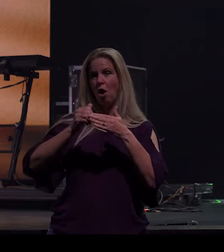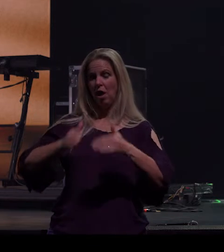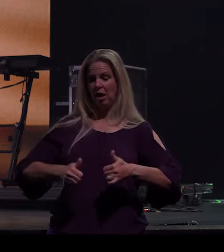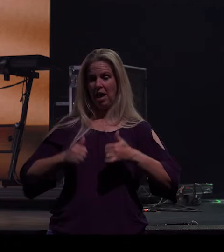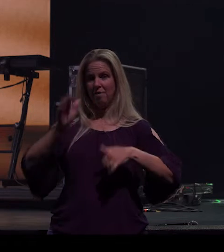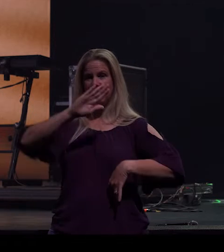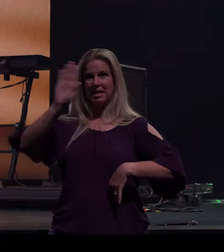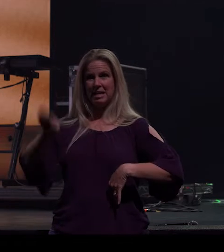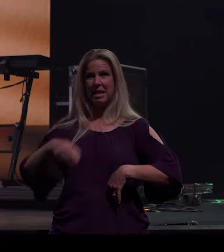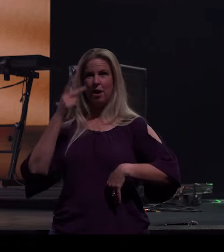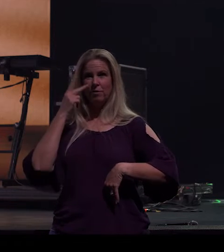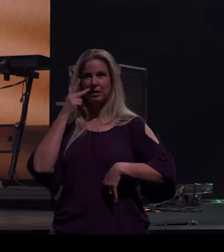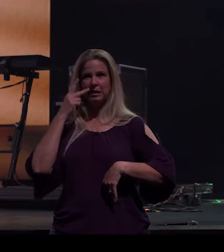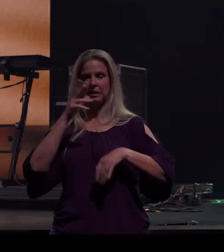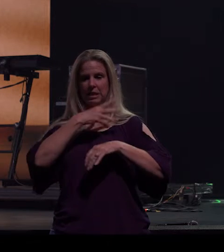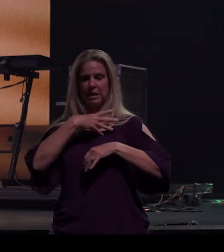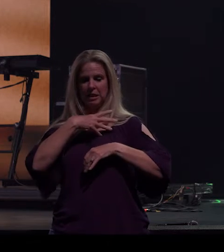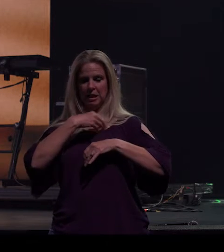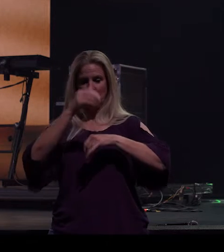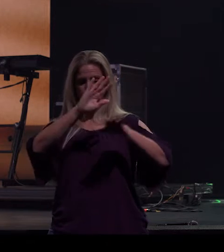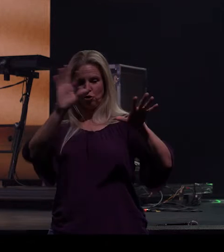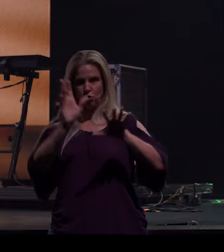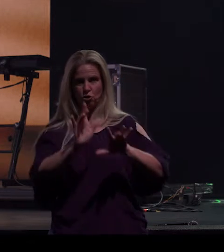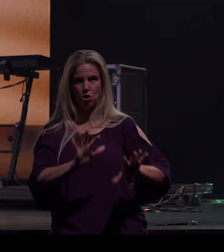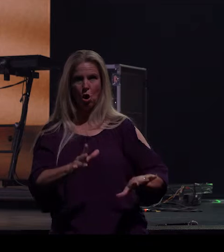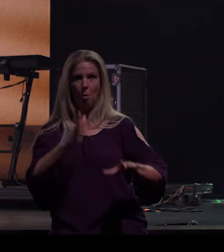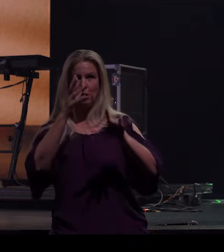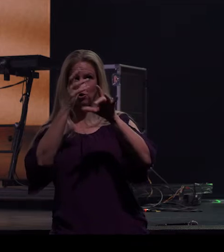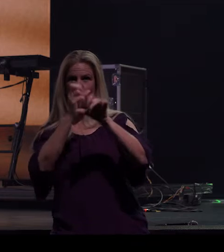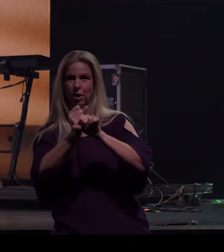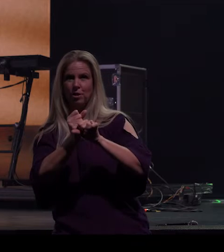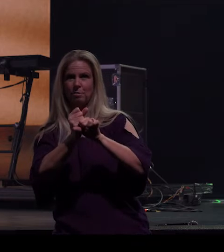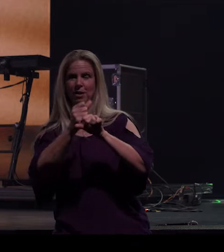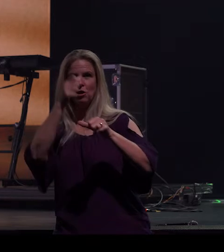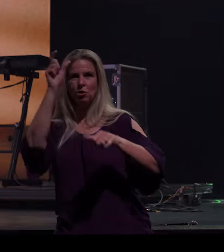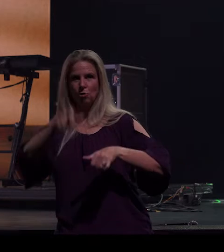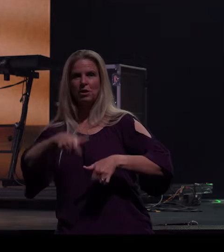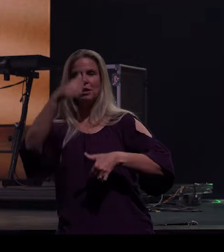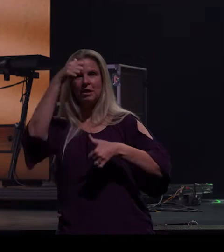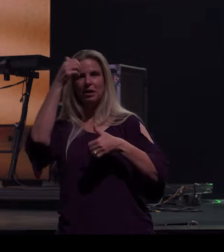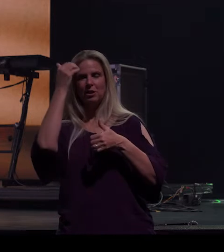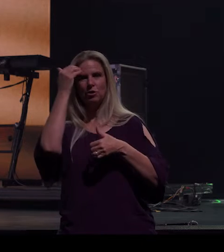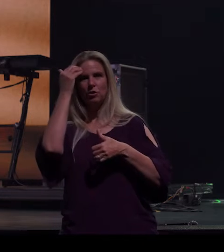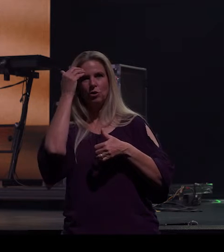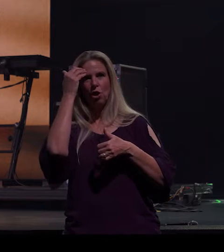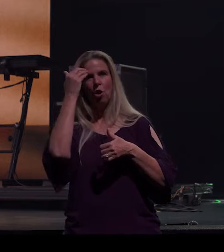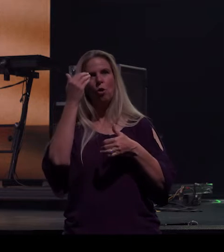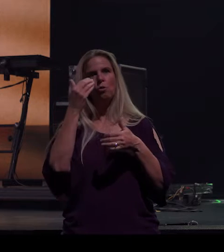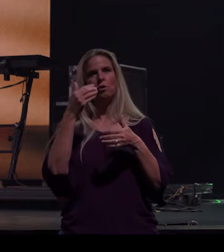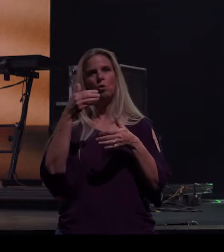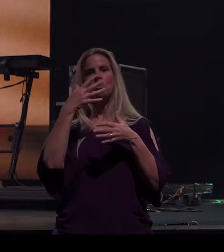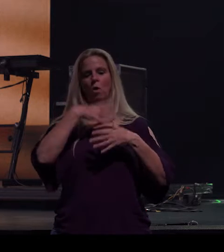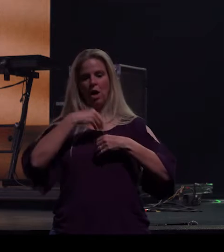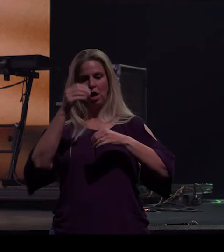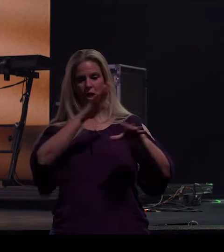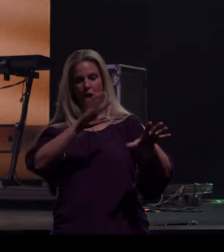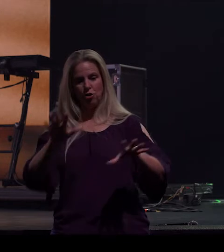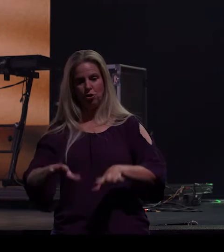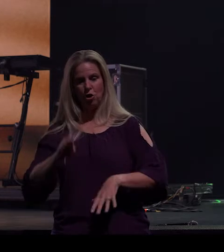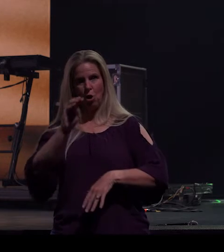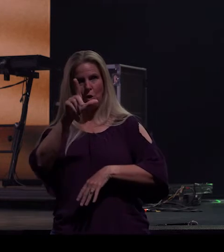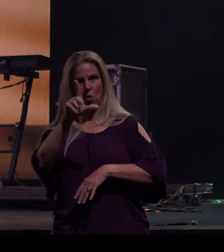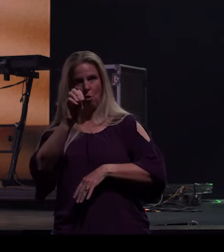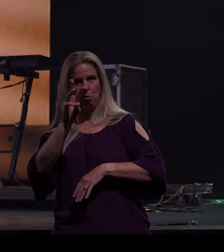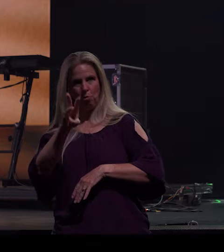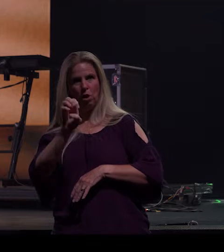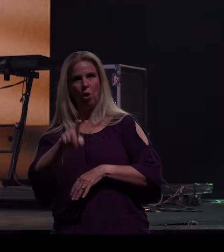snow, but trust me, one day you are going to need to know not only what a snowblower is, but you need to know how much it